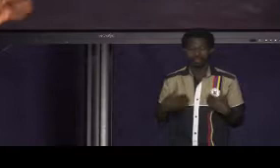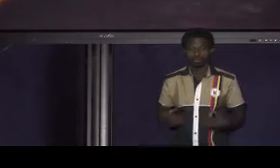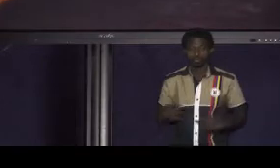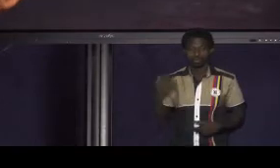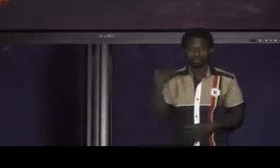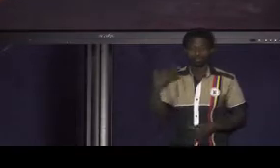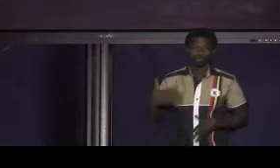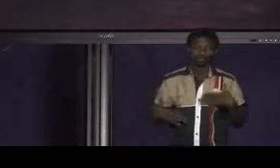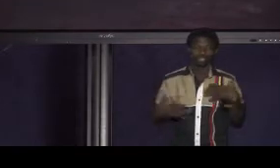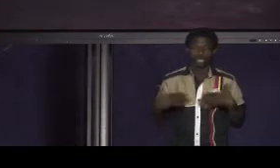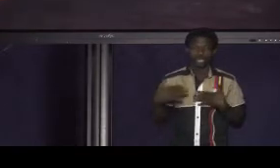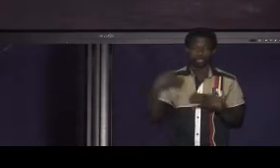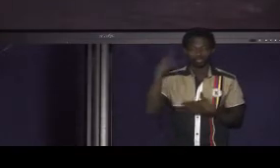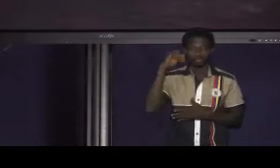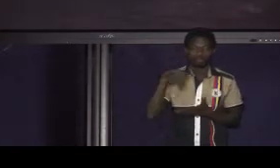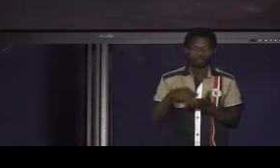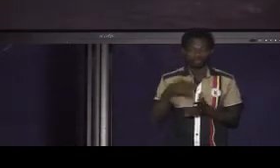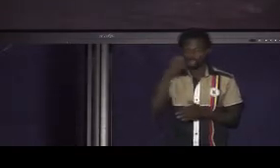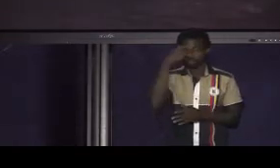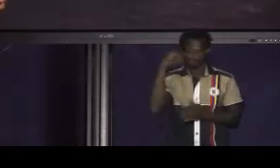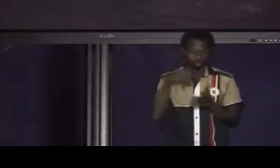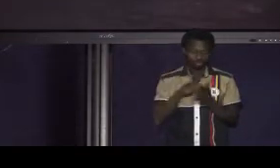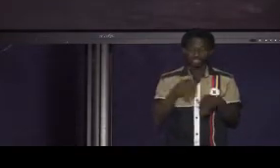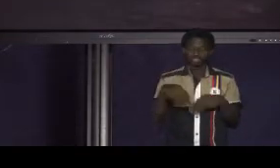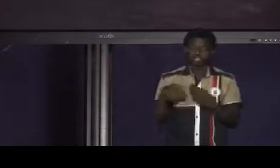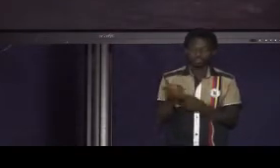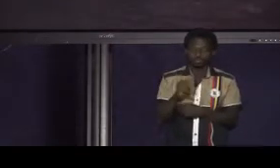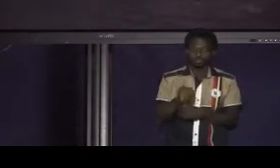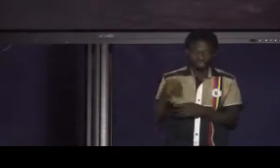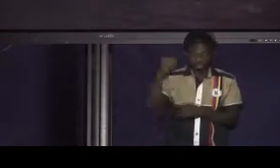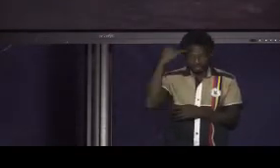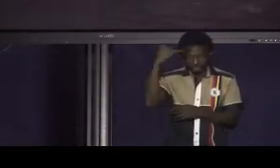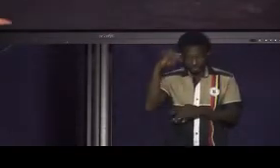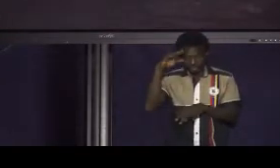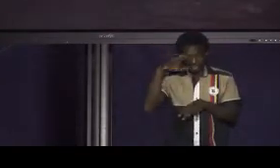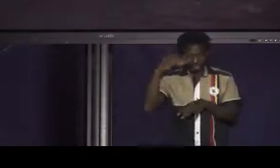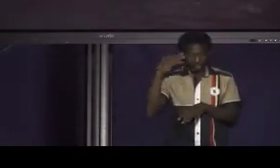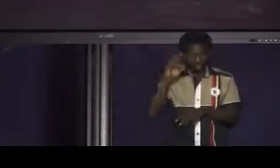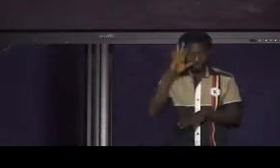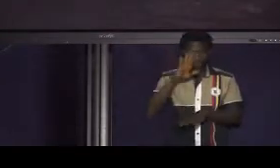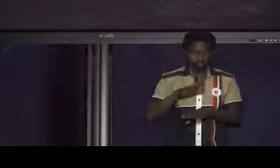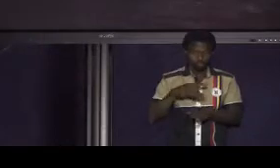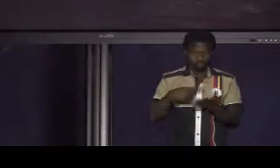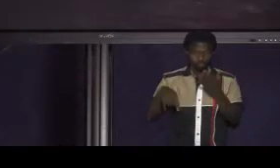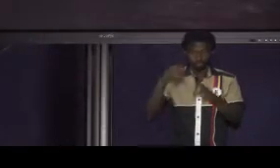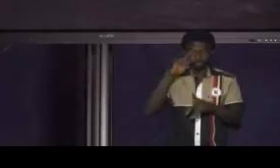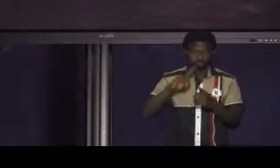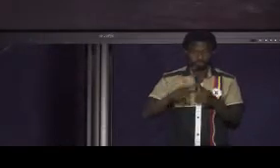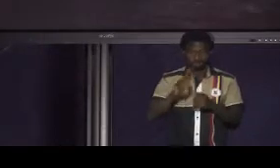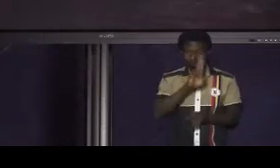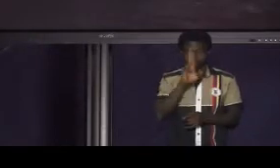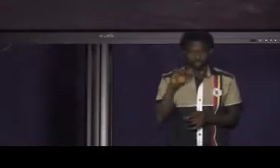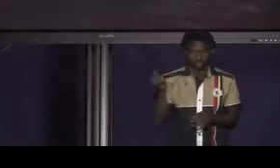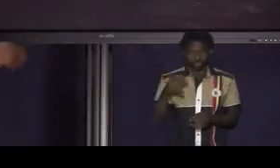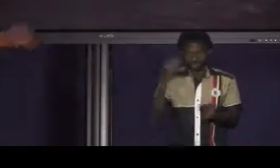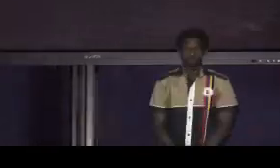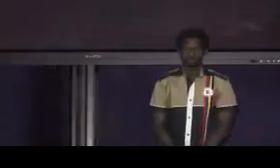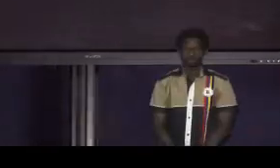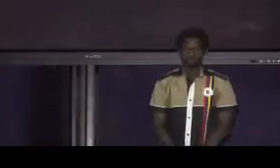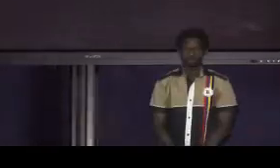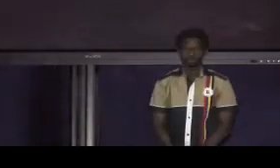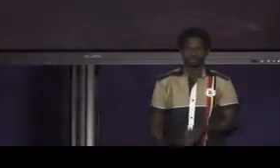was happy concerning it because it gave them insight of what to use. That is, they thought of using